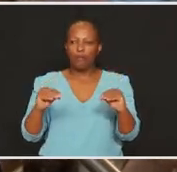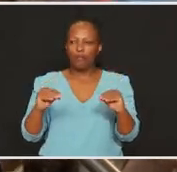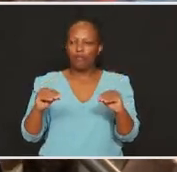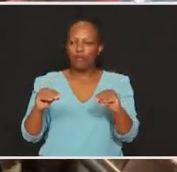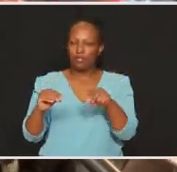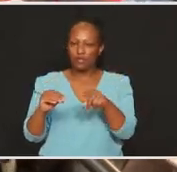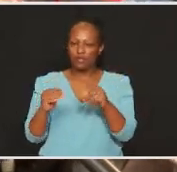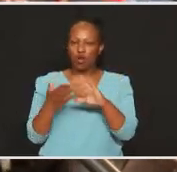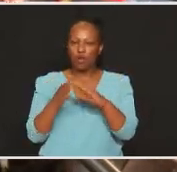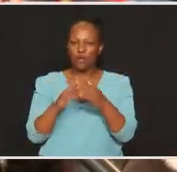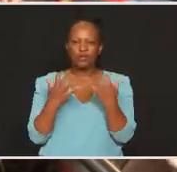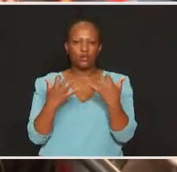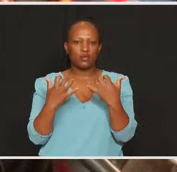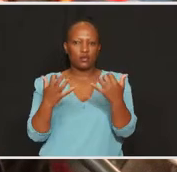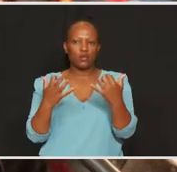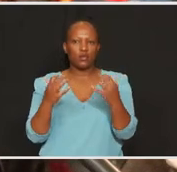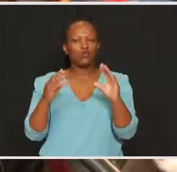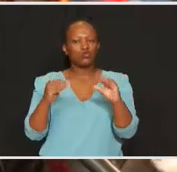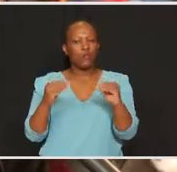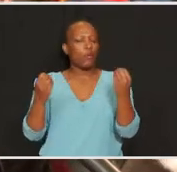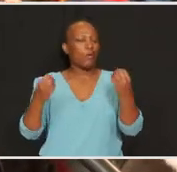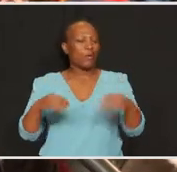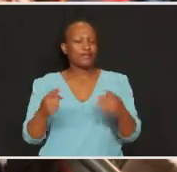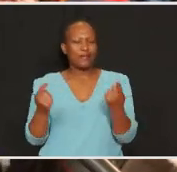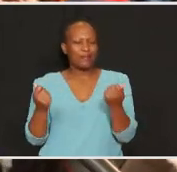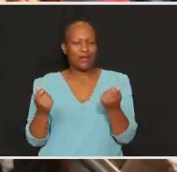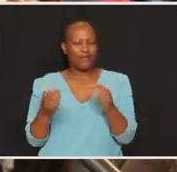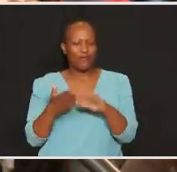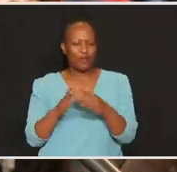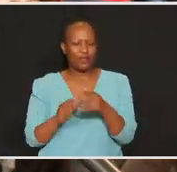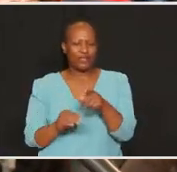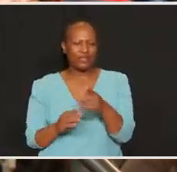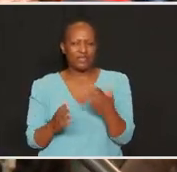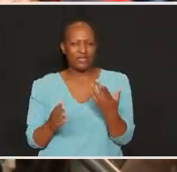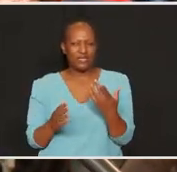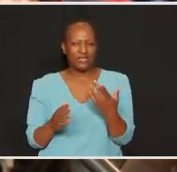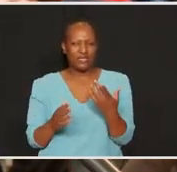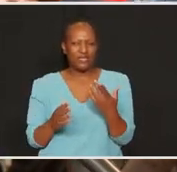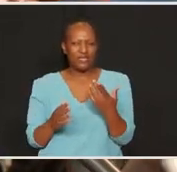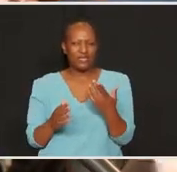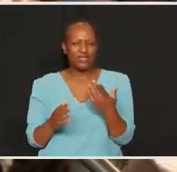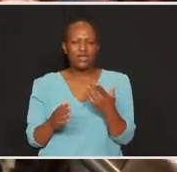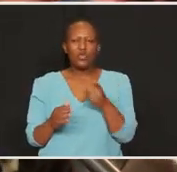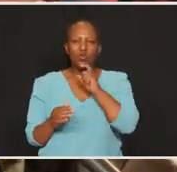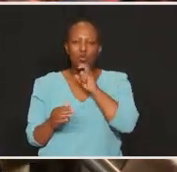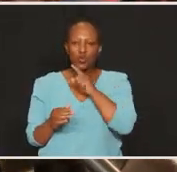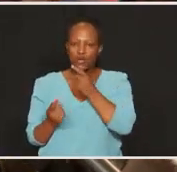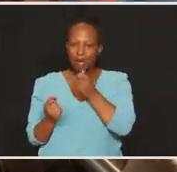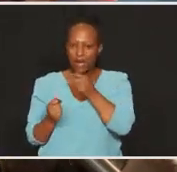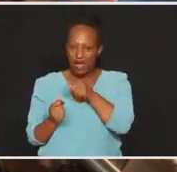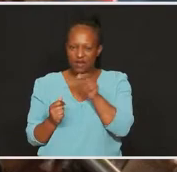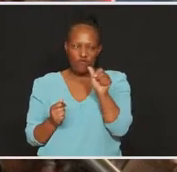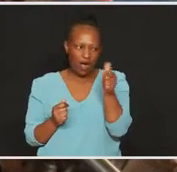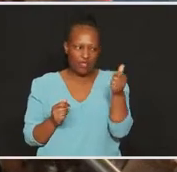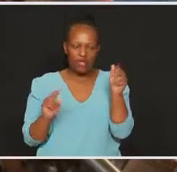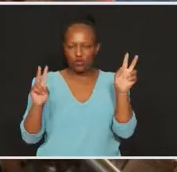the time of the citizen and the money that they should can be used to the available matters